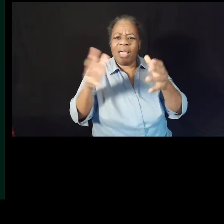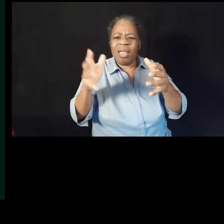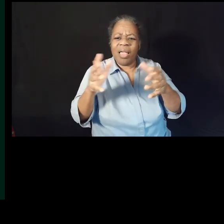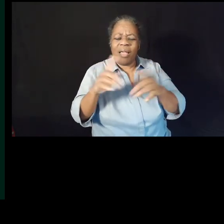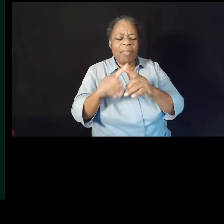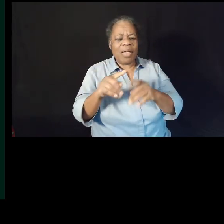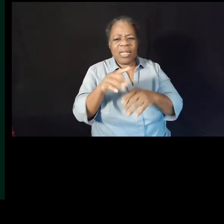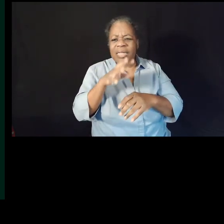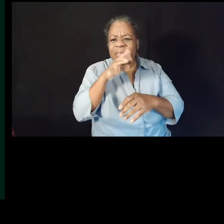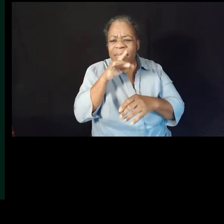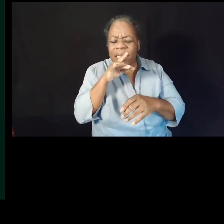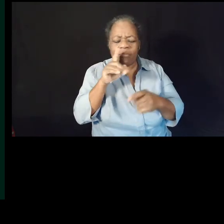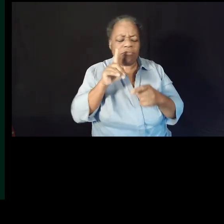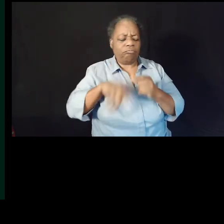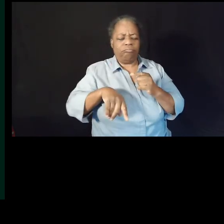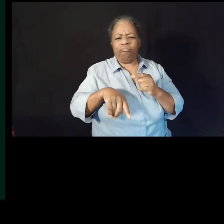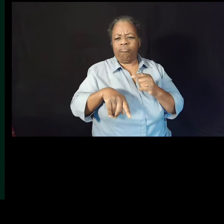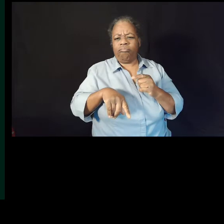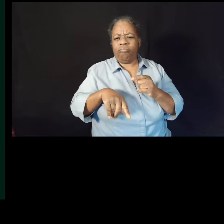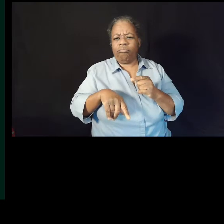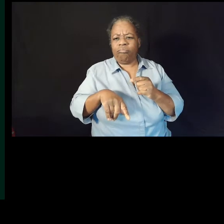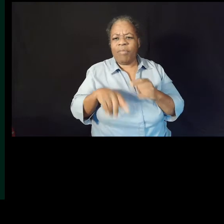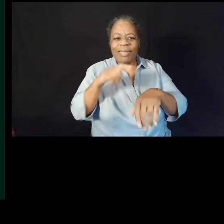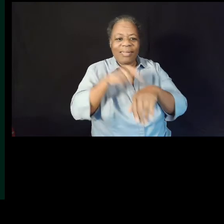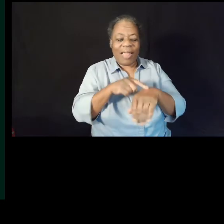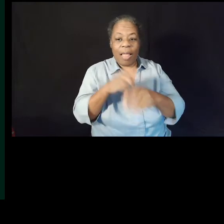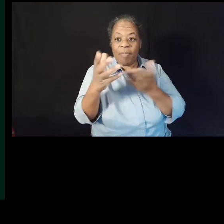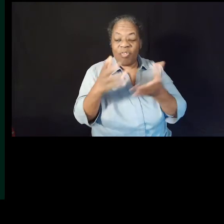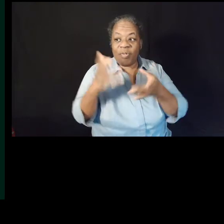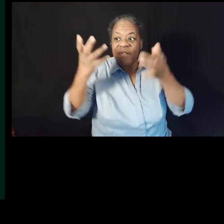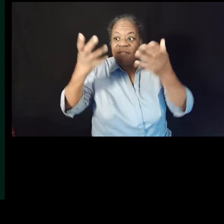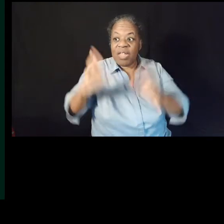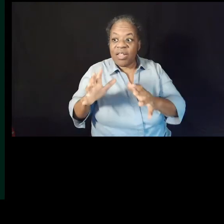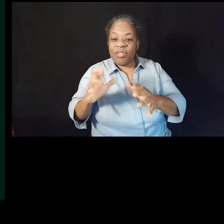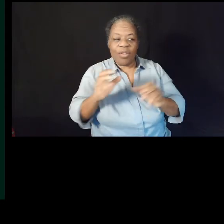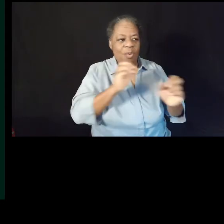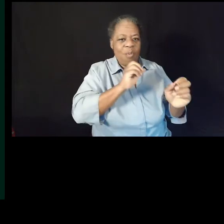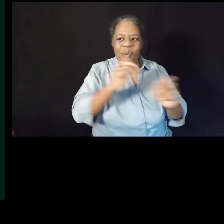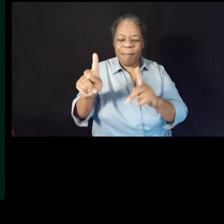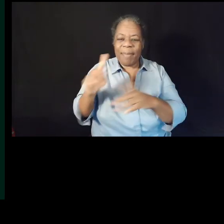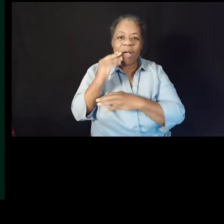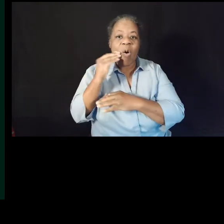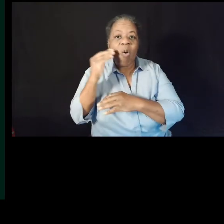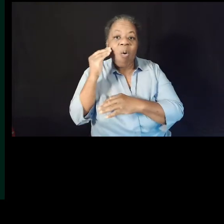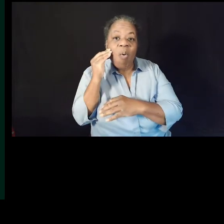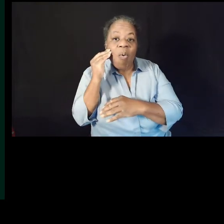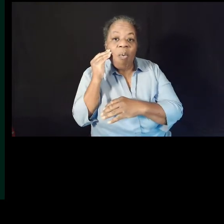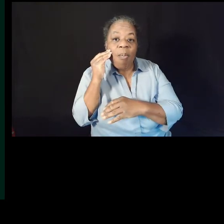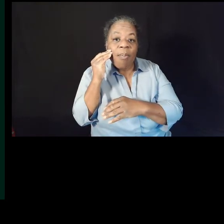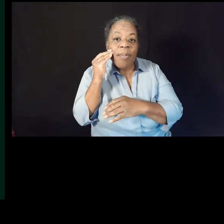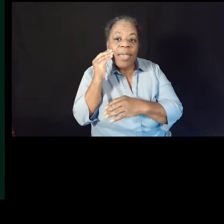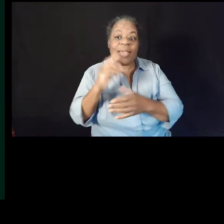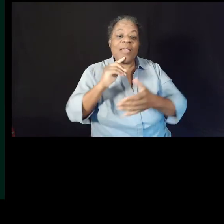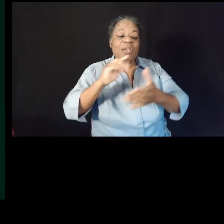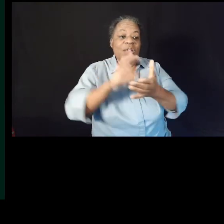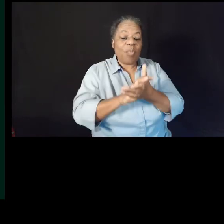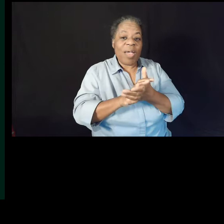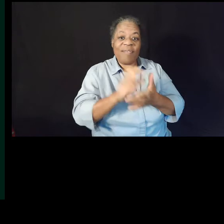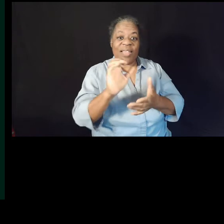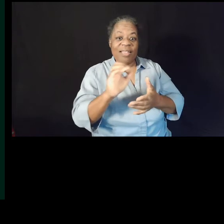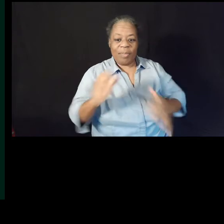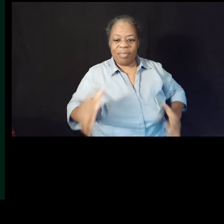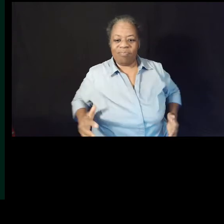to speak. When his time of service was completed, he returned home. After this, his wife Elizabeth became pregnant and